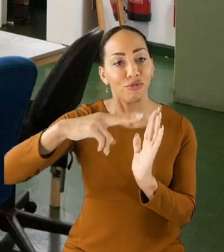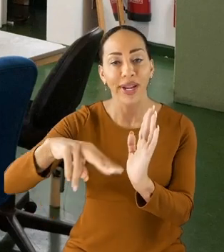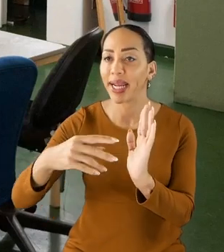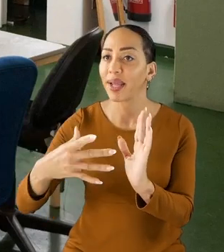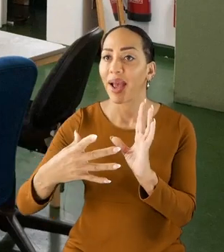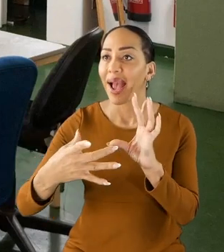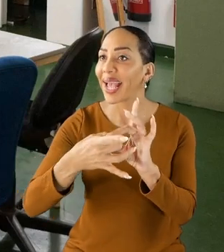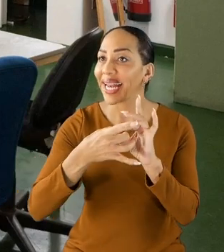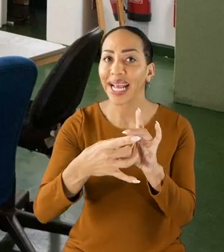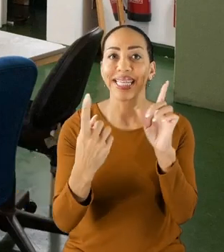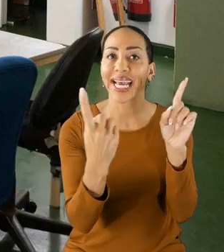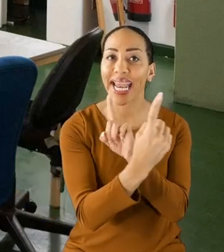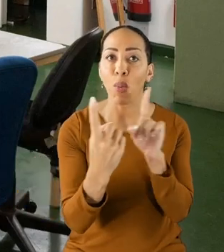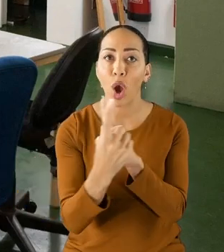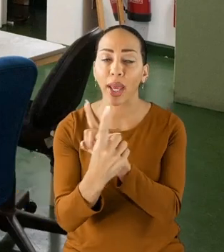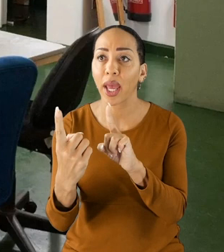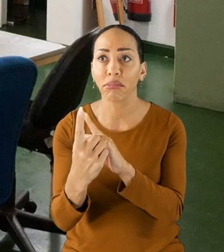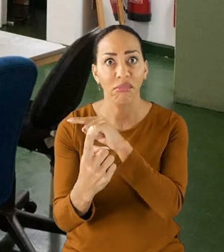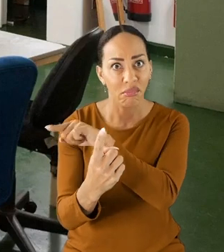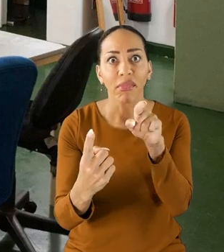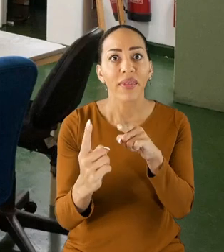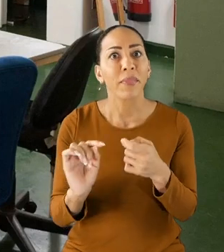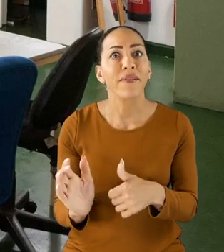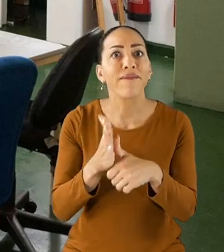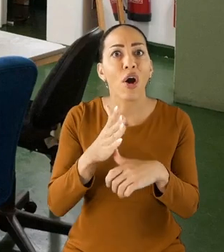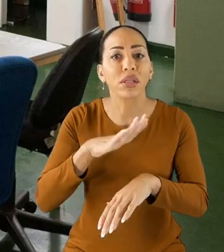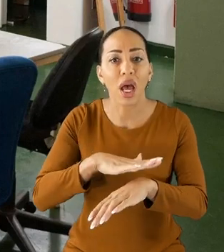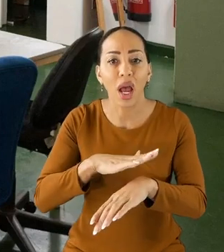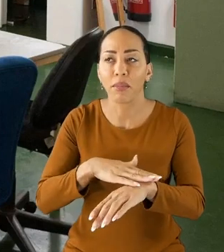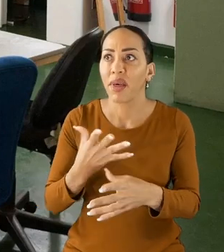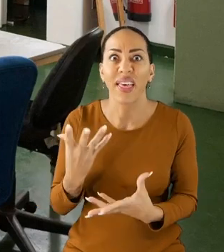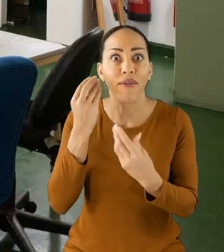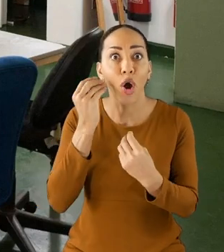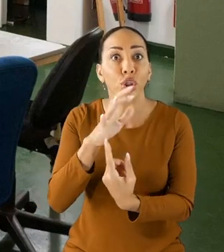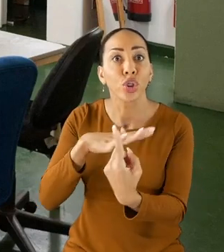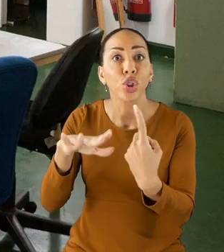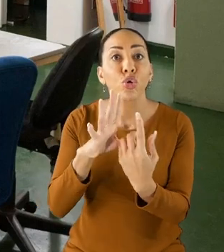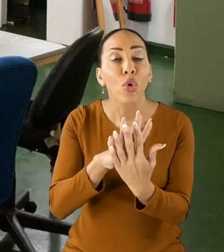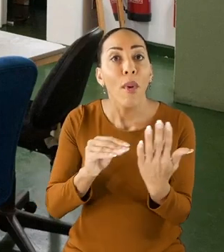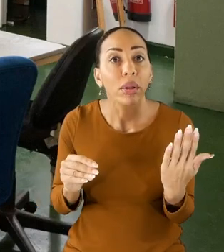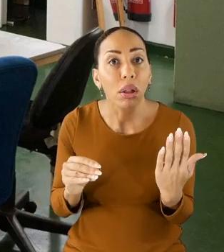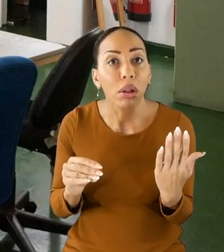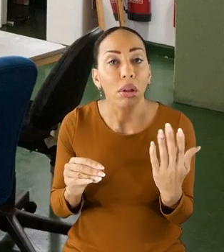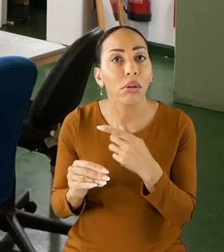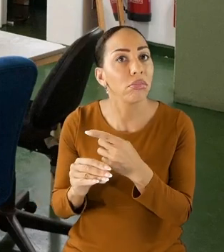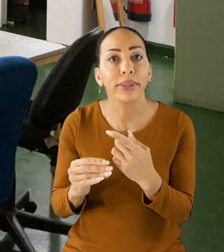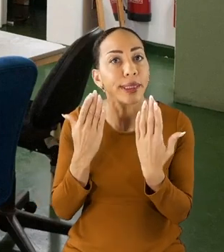blogs and connecting with people is for often the first time that disabled people have heard of things like the social model.